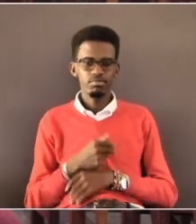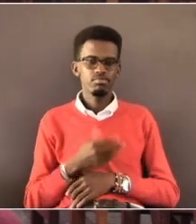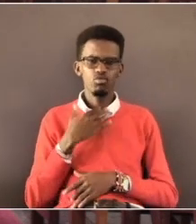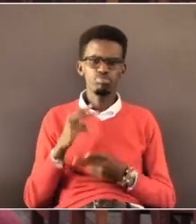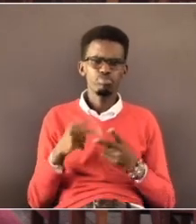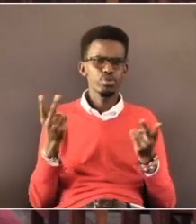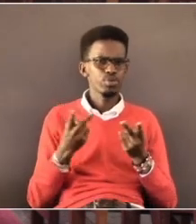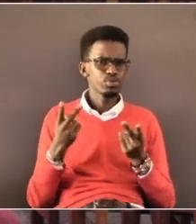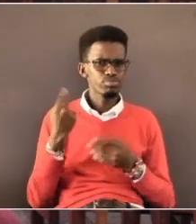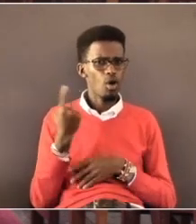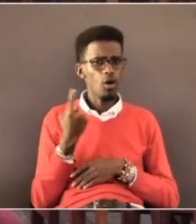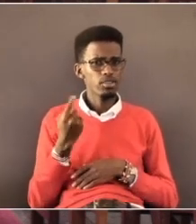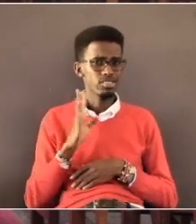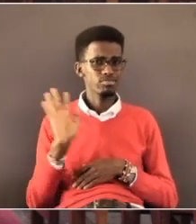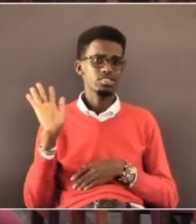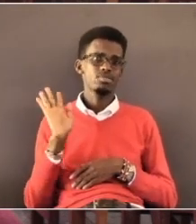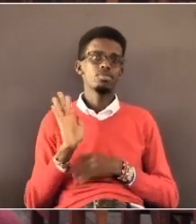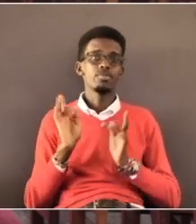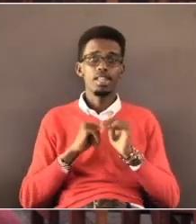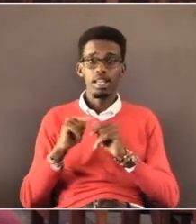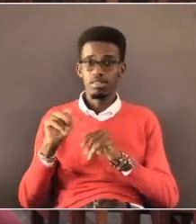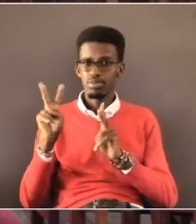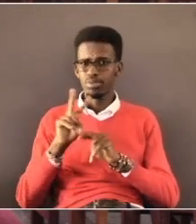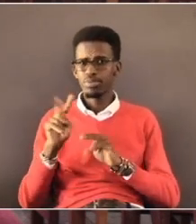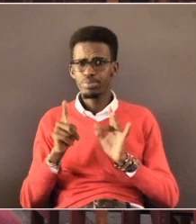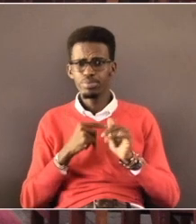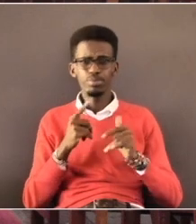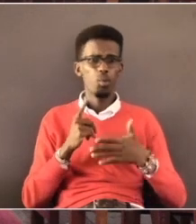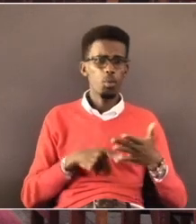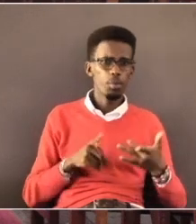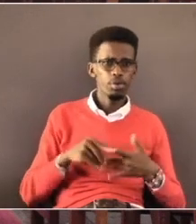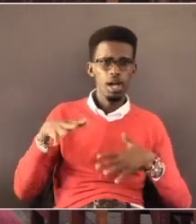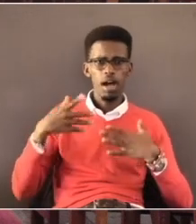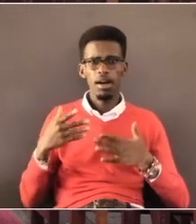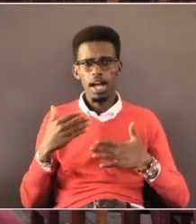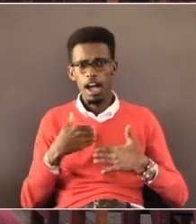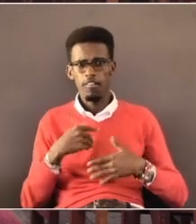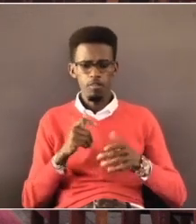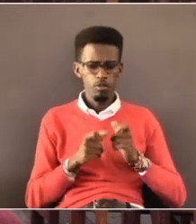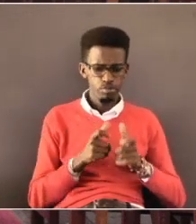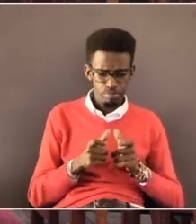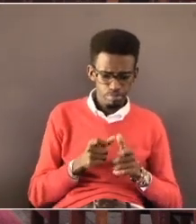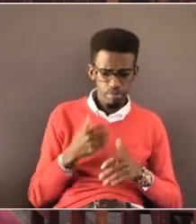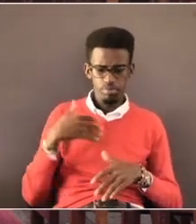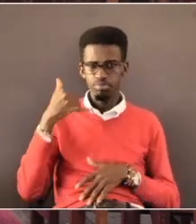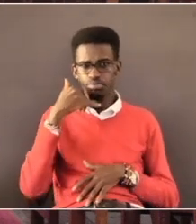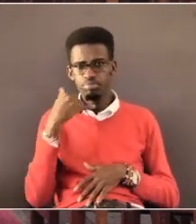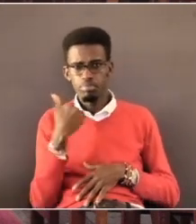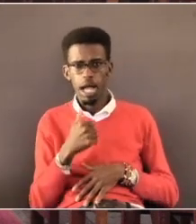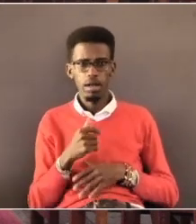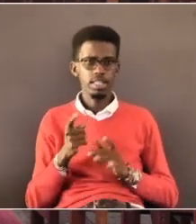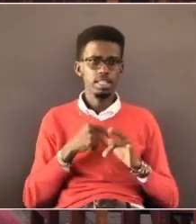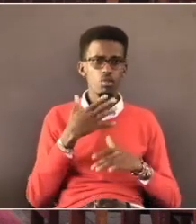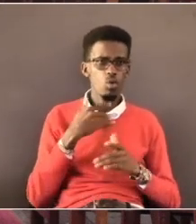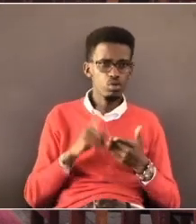be the two of you. Like, you are checking up how comes they have not SMS'd, they have not called. You